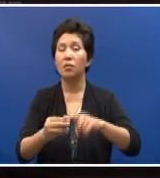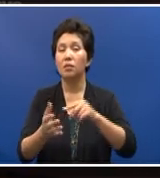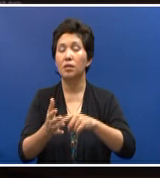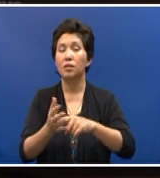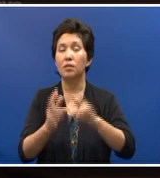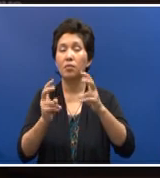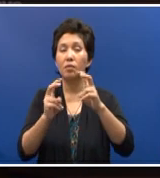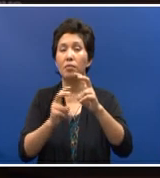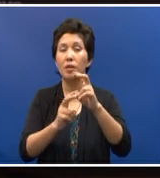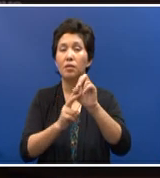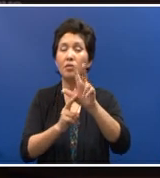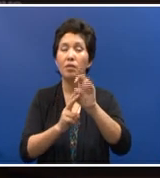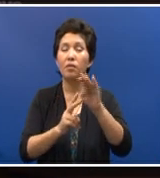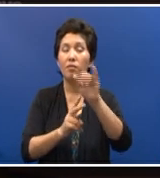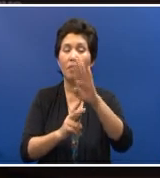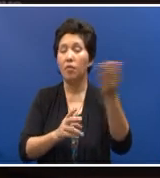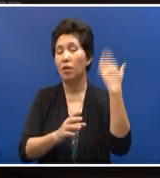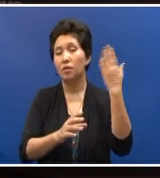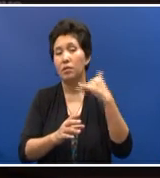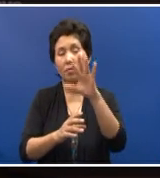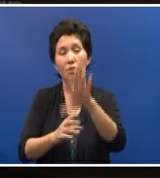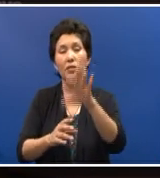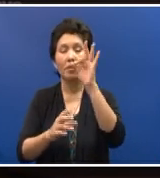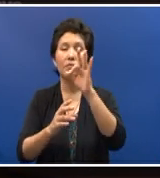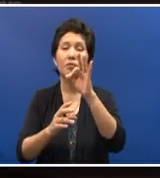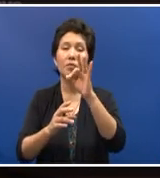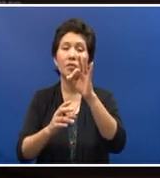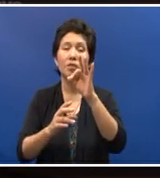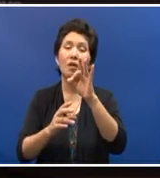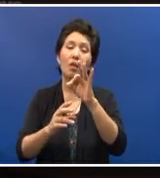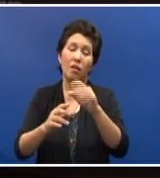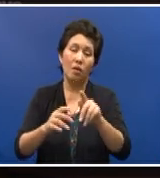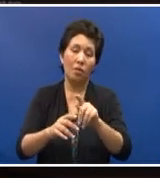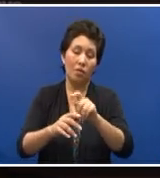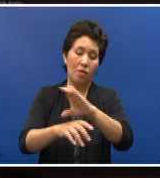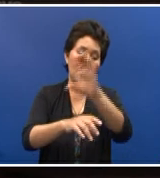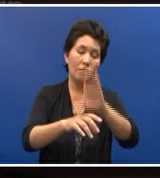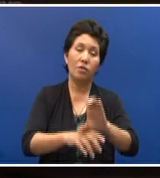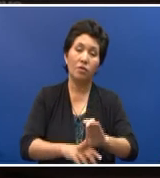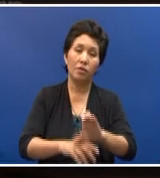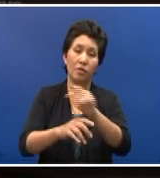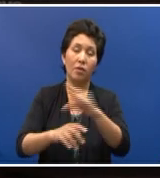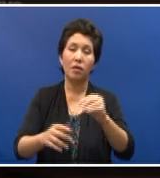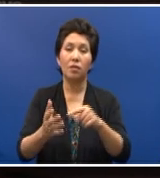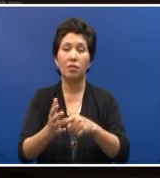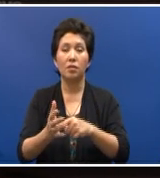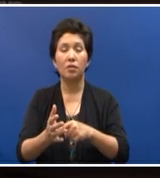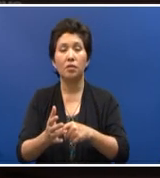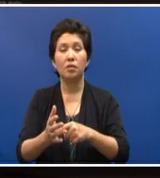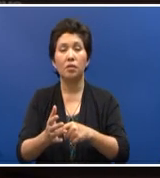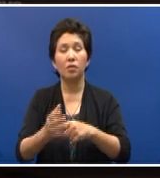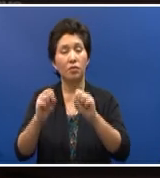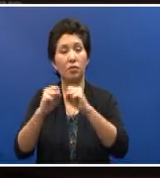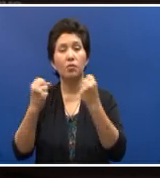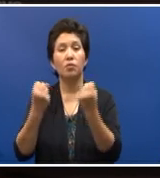talk about the concepts of religions and belief. Okay, Emile Durkheim, he always focused on